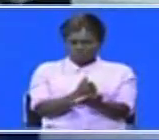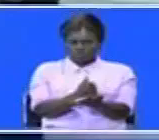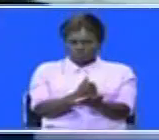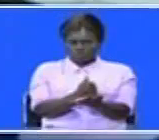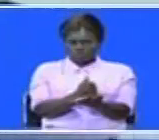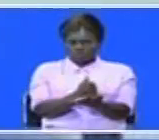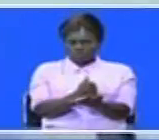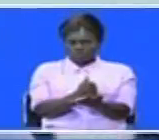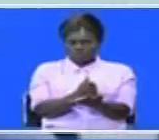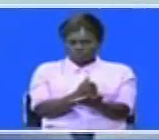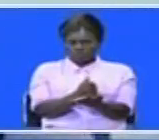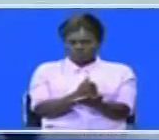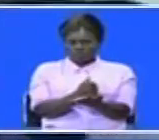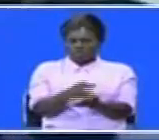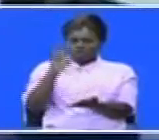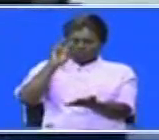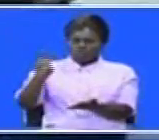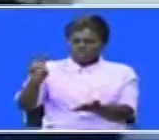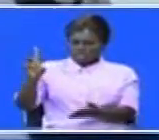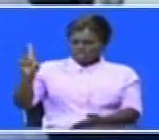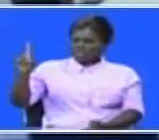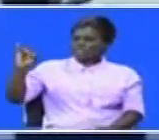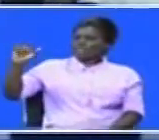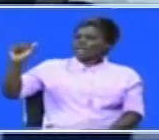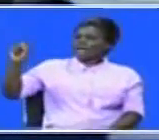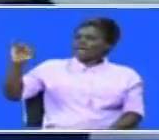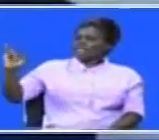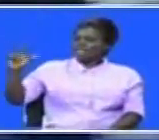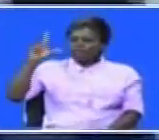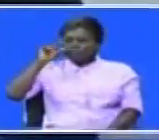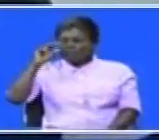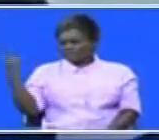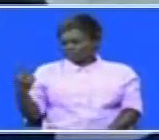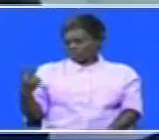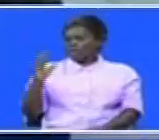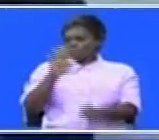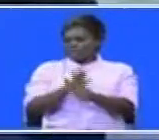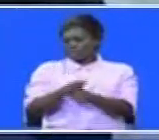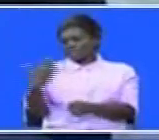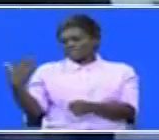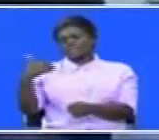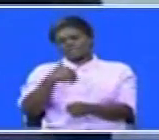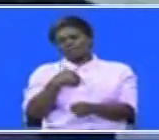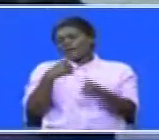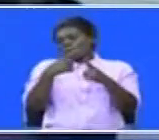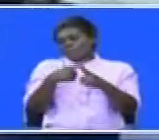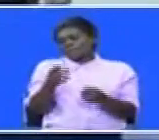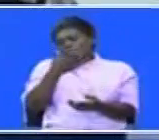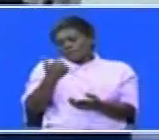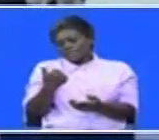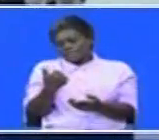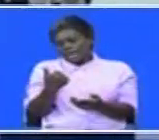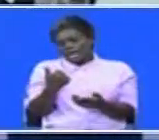beach on Watamu. Look at Diani. Yeah? Look at Mombasa. So a lot of things we have, but we need just to tie